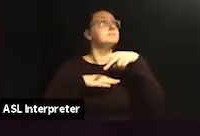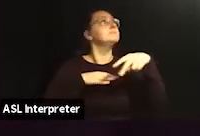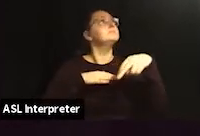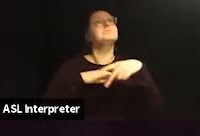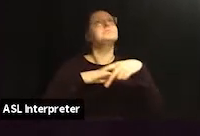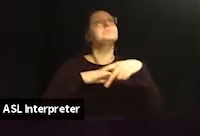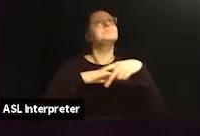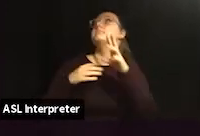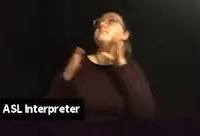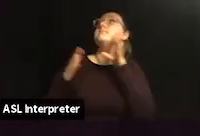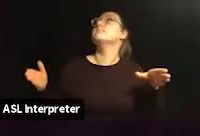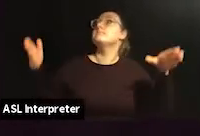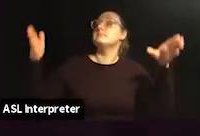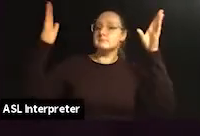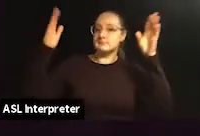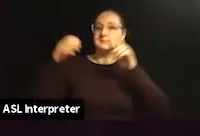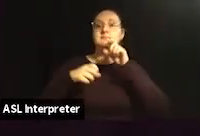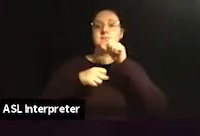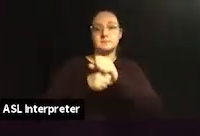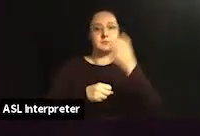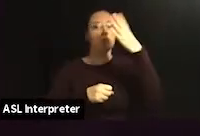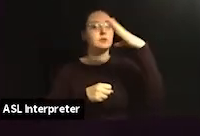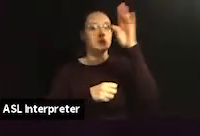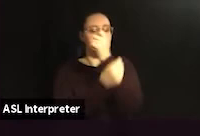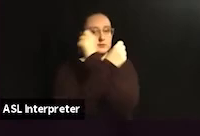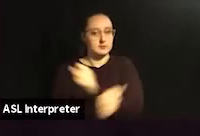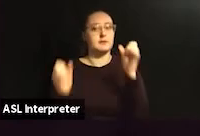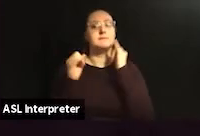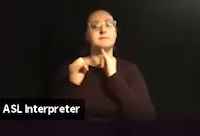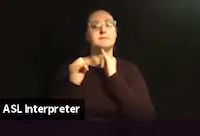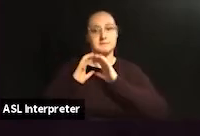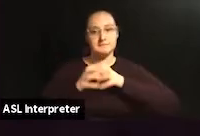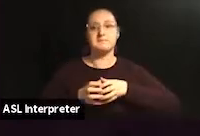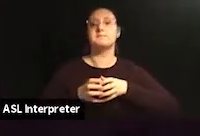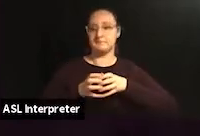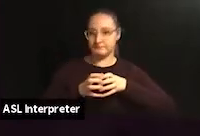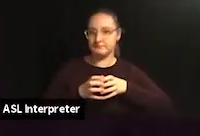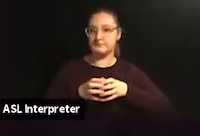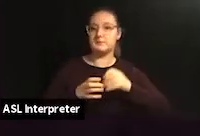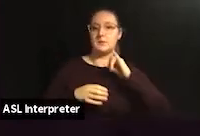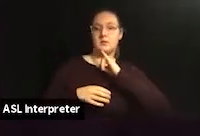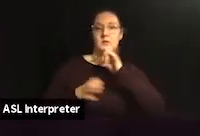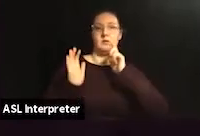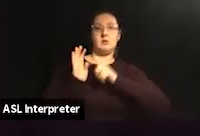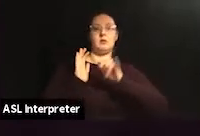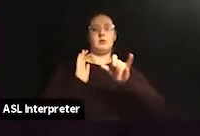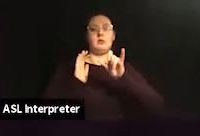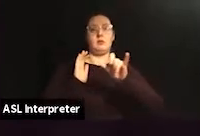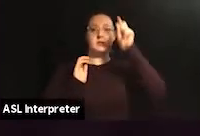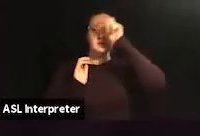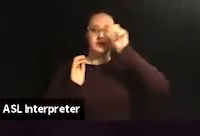Thus the Lord saved Israel that day from the Egyptians, and Israel saw the Egyptians dead on the seashore.